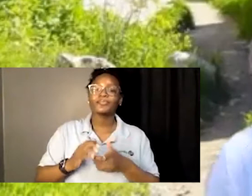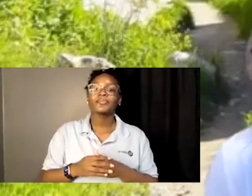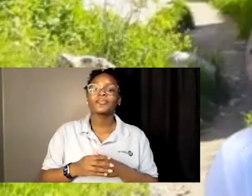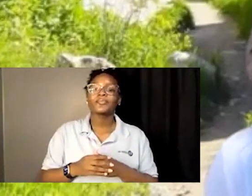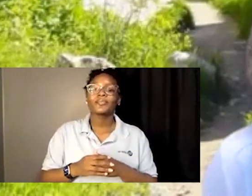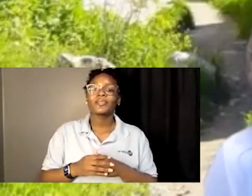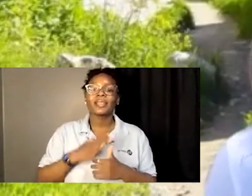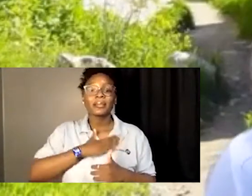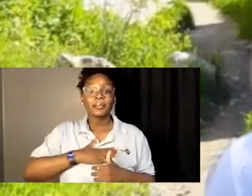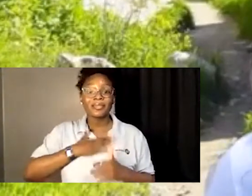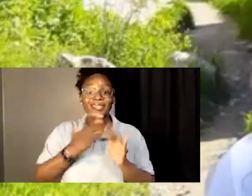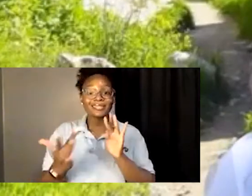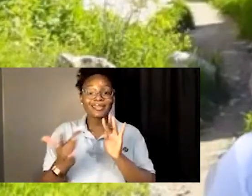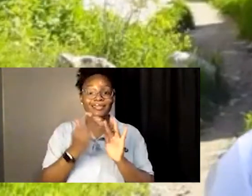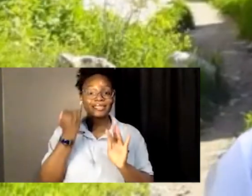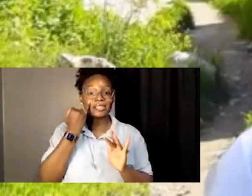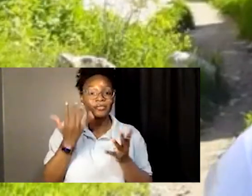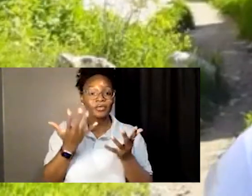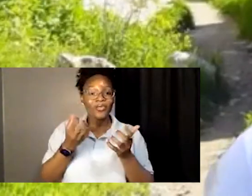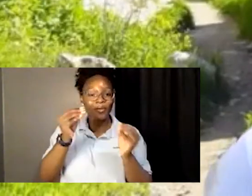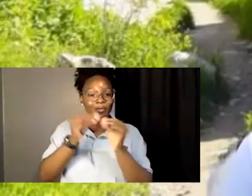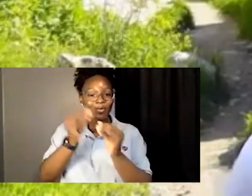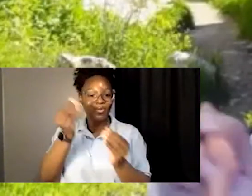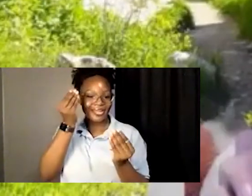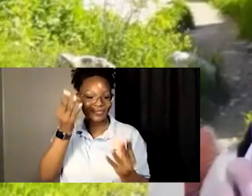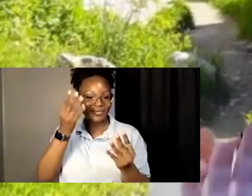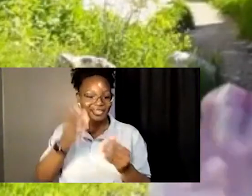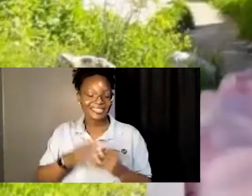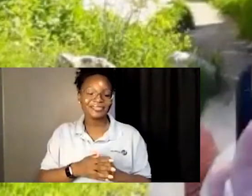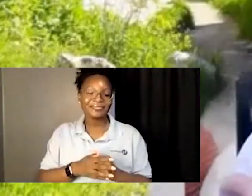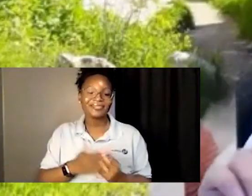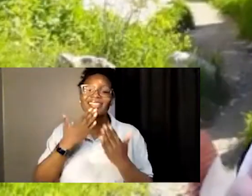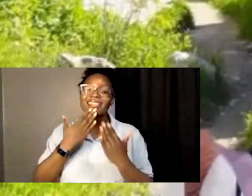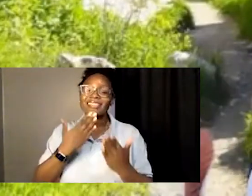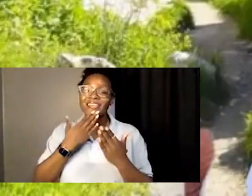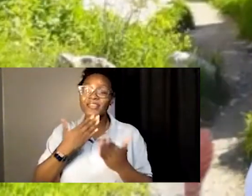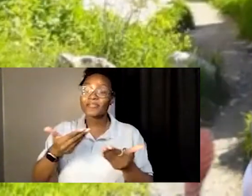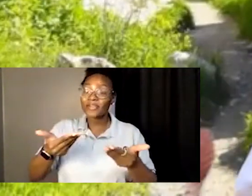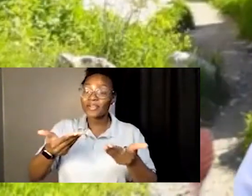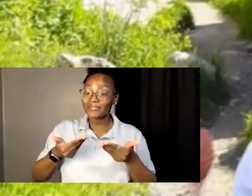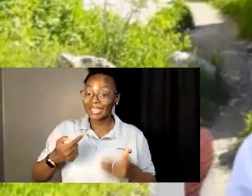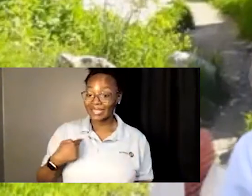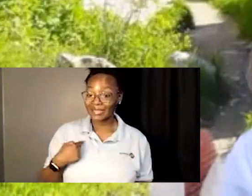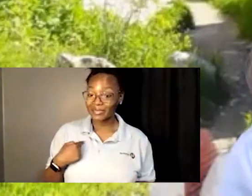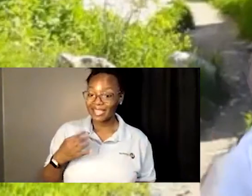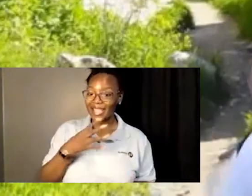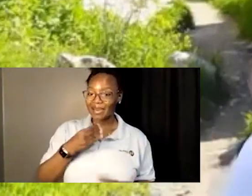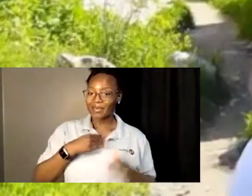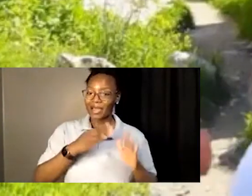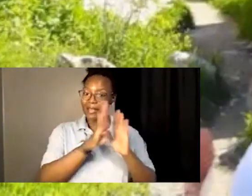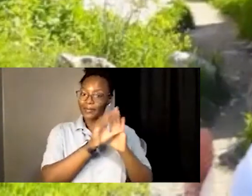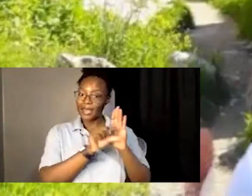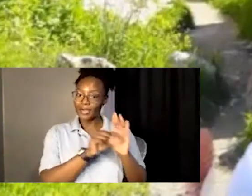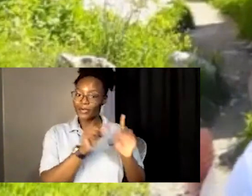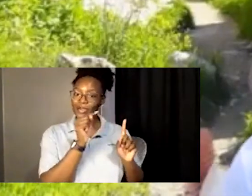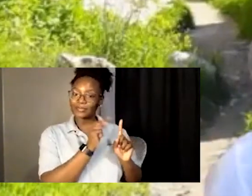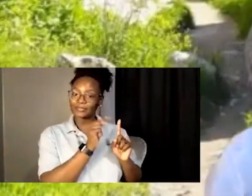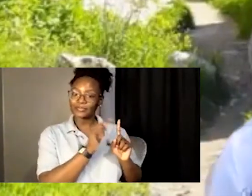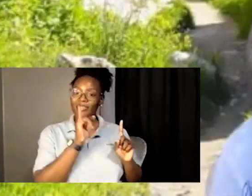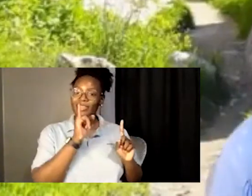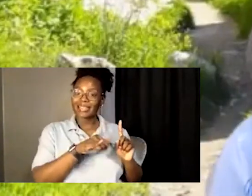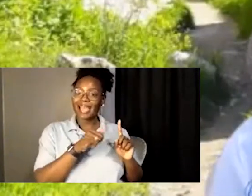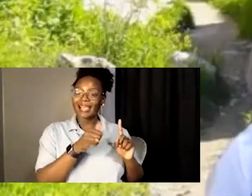dialogue. I want to thank you so much for having me. And I just wanted to add that my background is a picture of the suburb of Jerusalem that